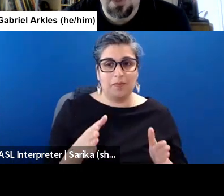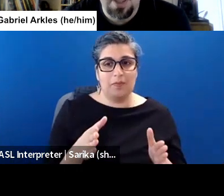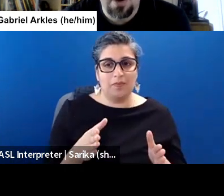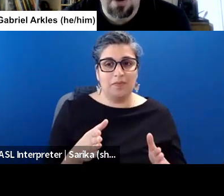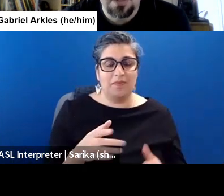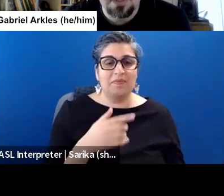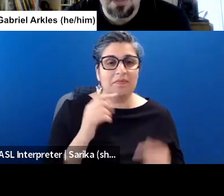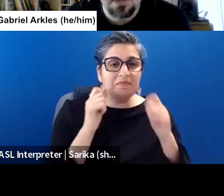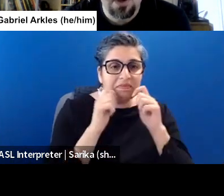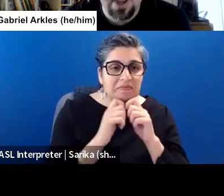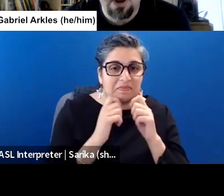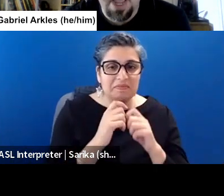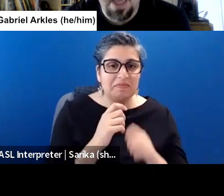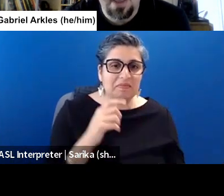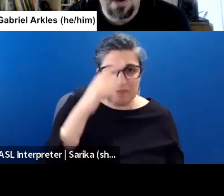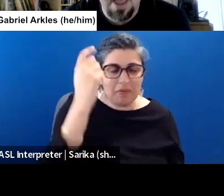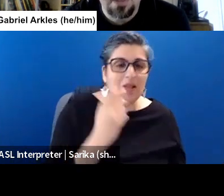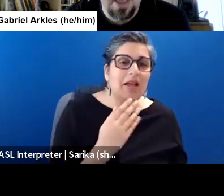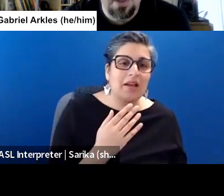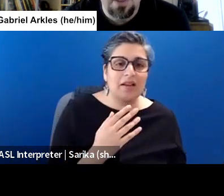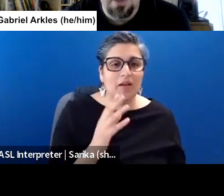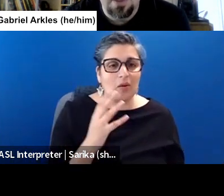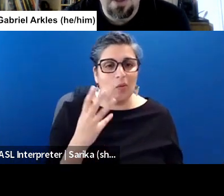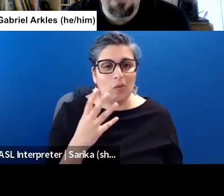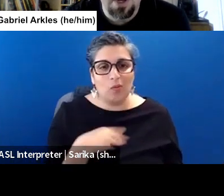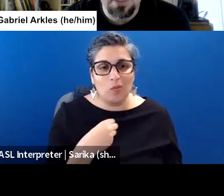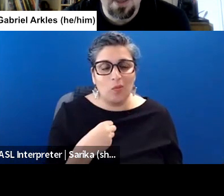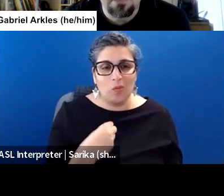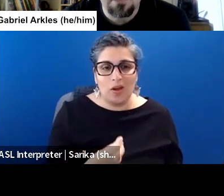pepper facial hair and no hair on my head and a headset